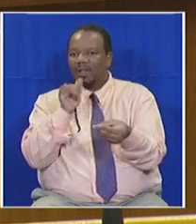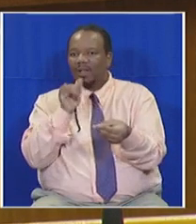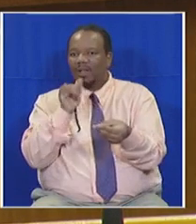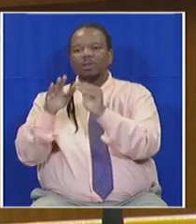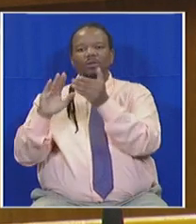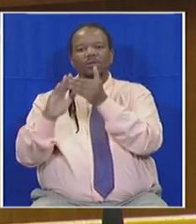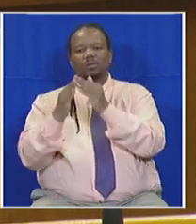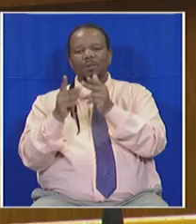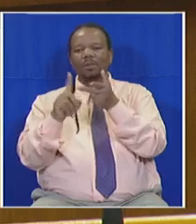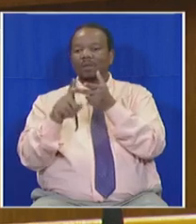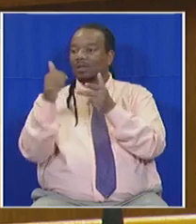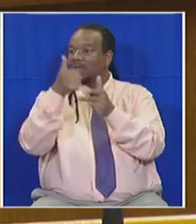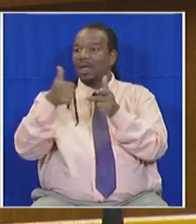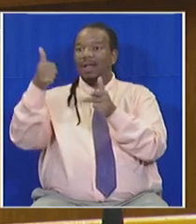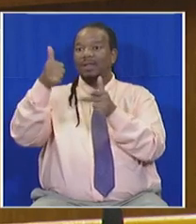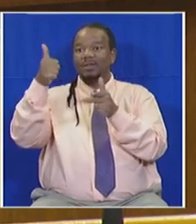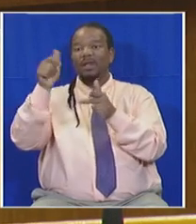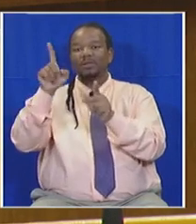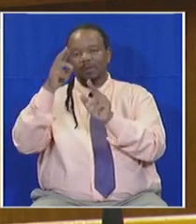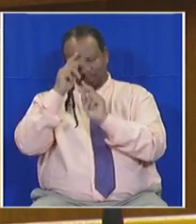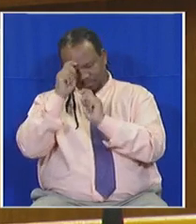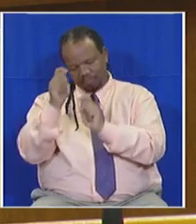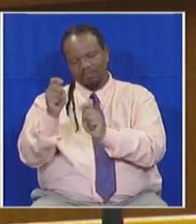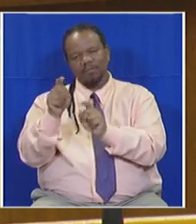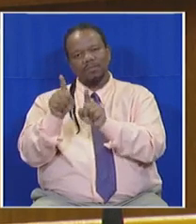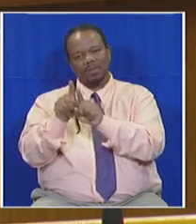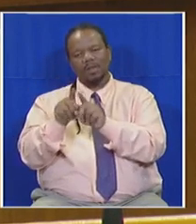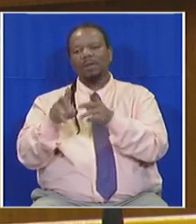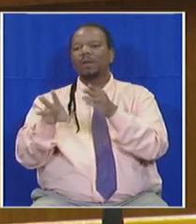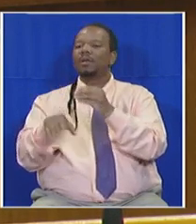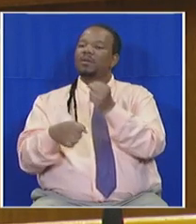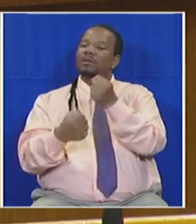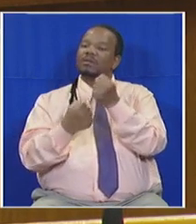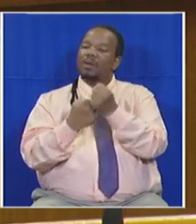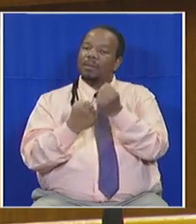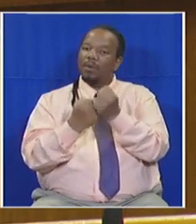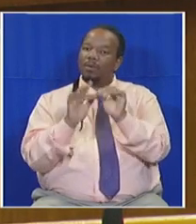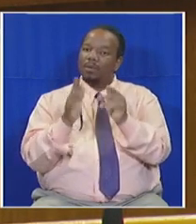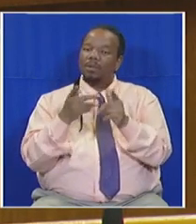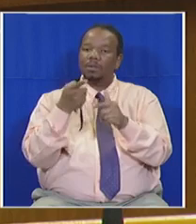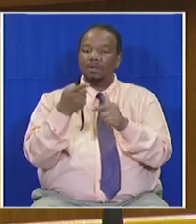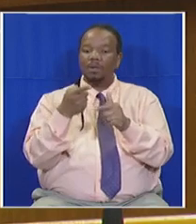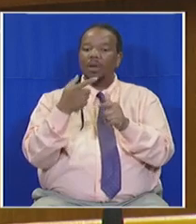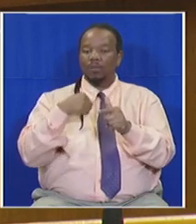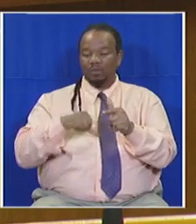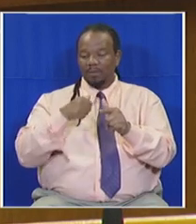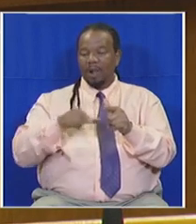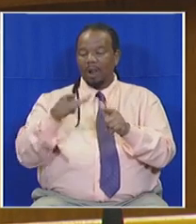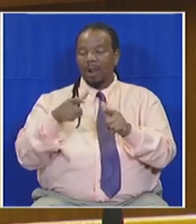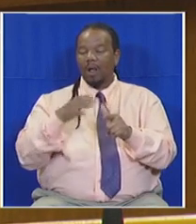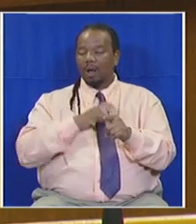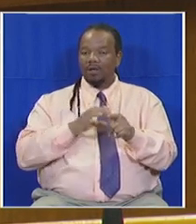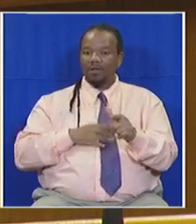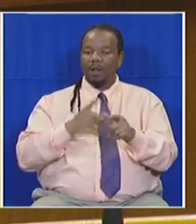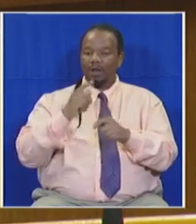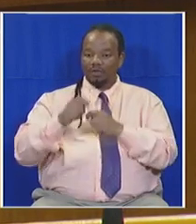and leaders. It will also support the participation of traditional leaders in municipal councils. We also